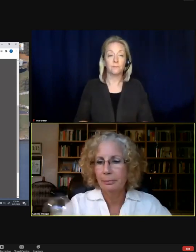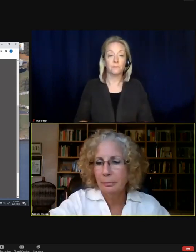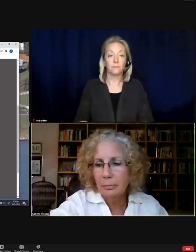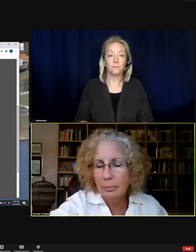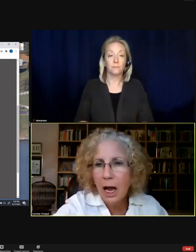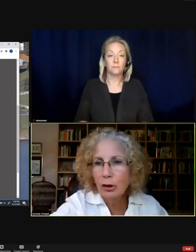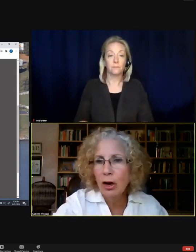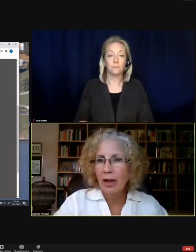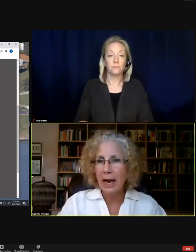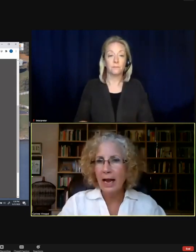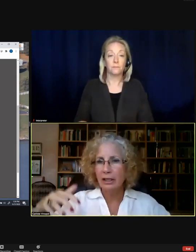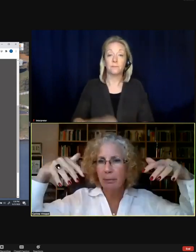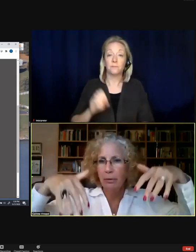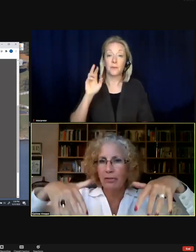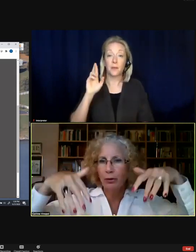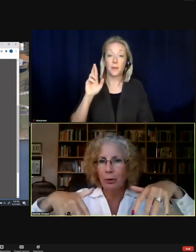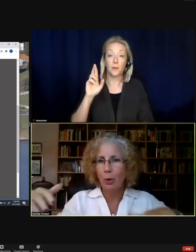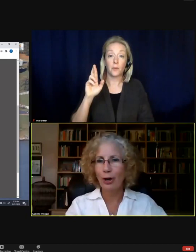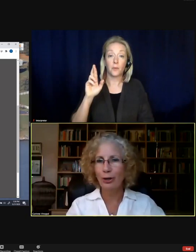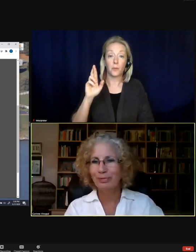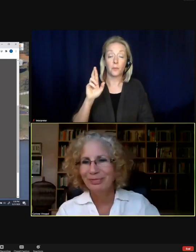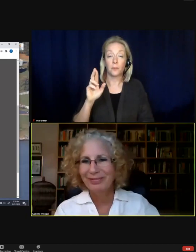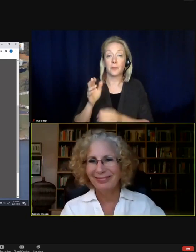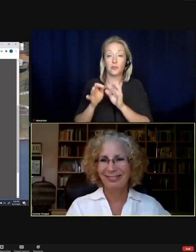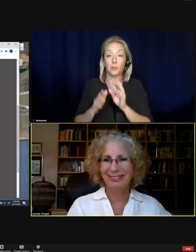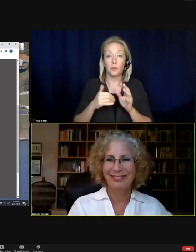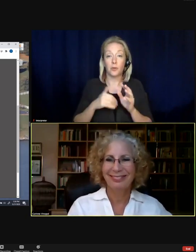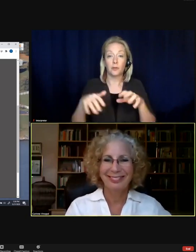I don't know if Anna has to dip her fingers in water.